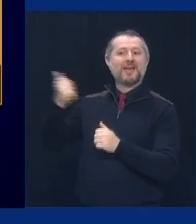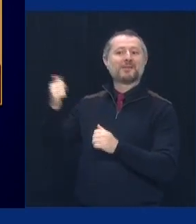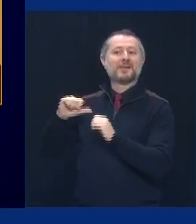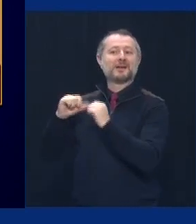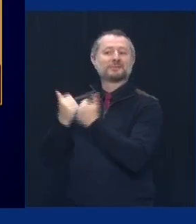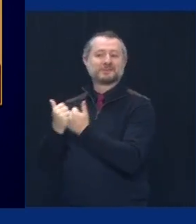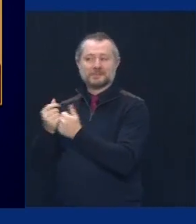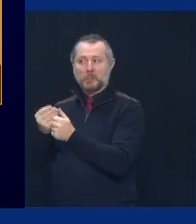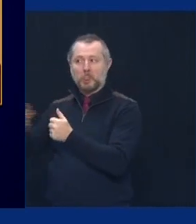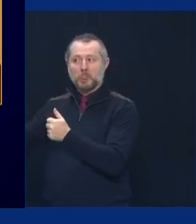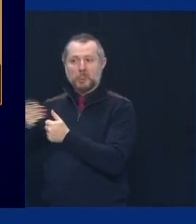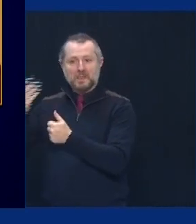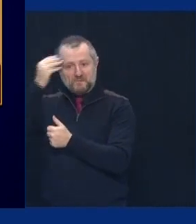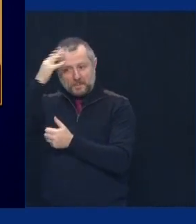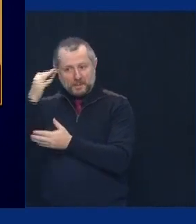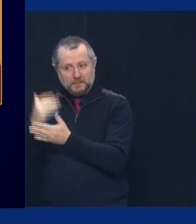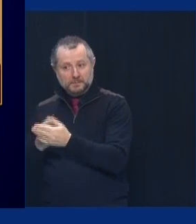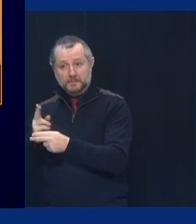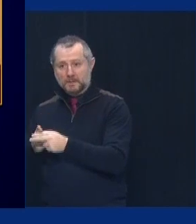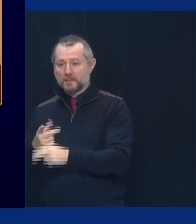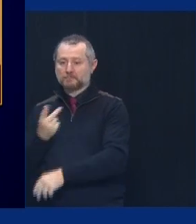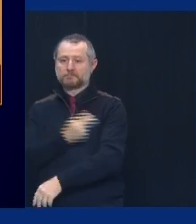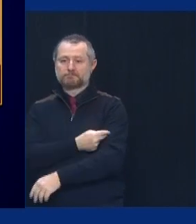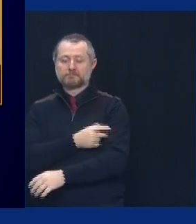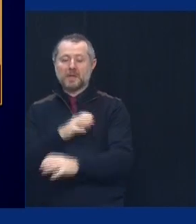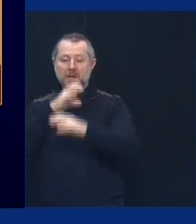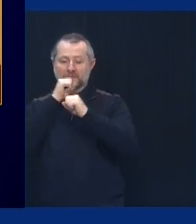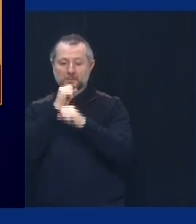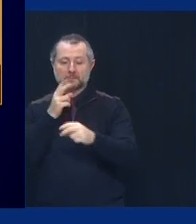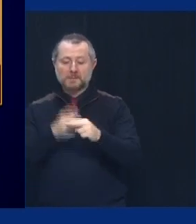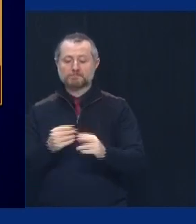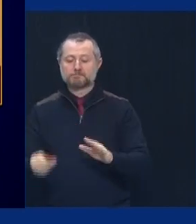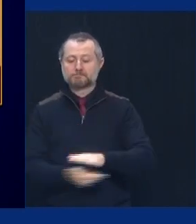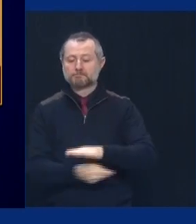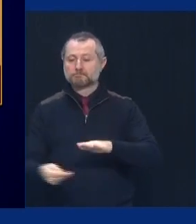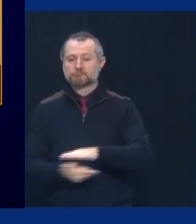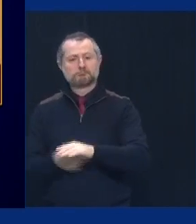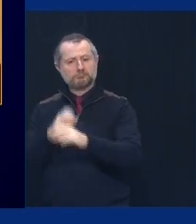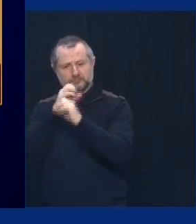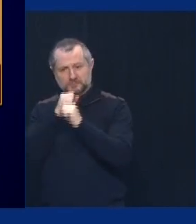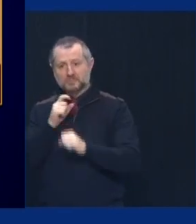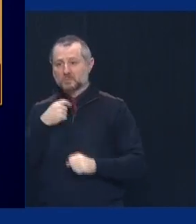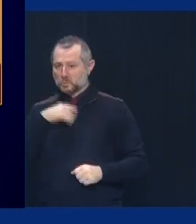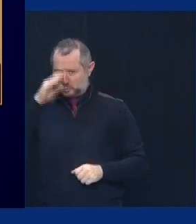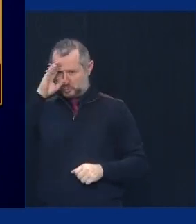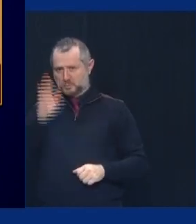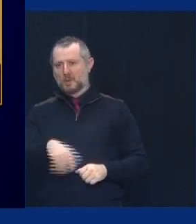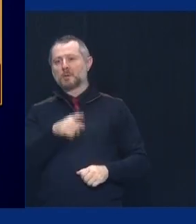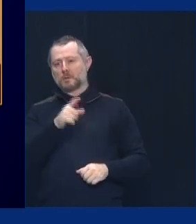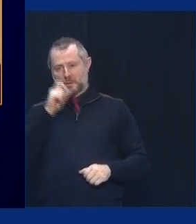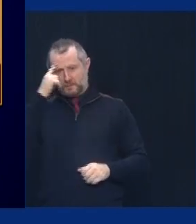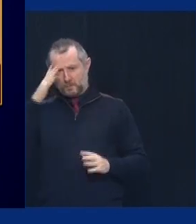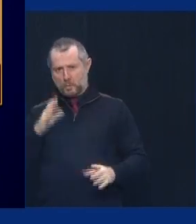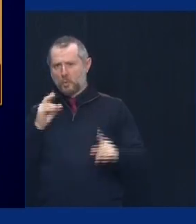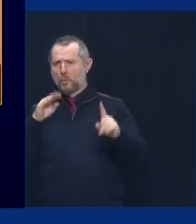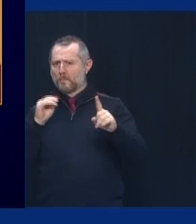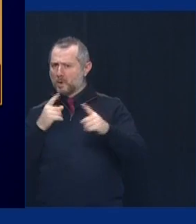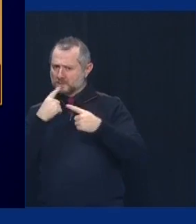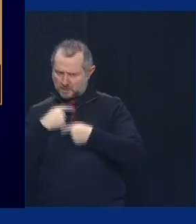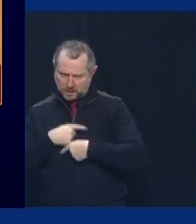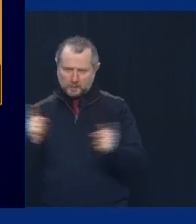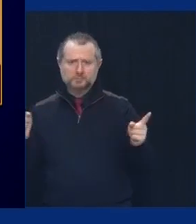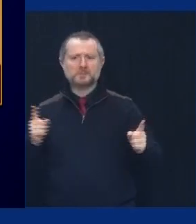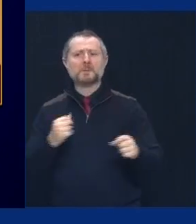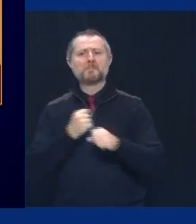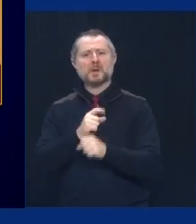agencies in the federal government. I'm proud to announce, as you already know, actually, that Governor Cuomo was successful in ensuring